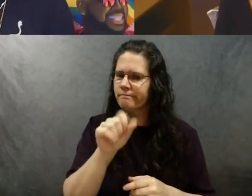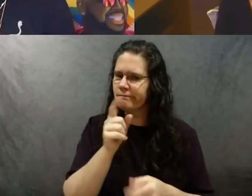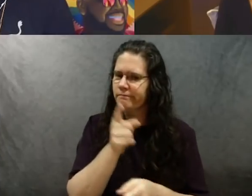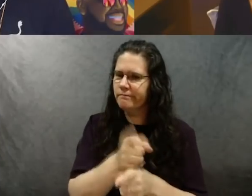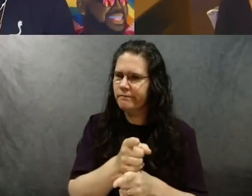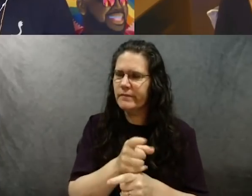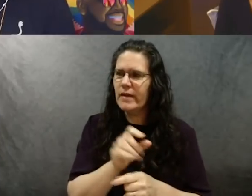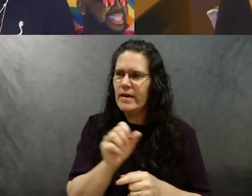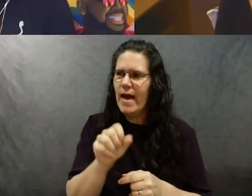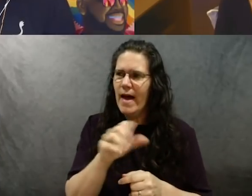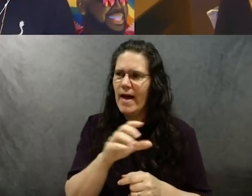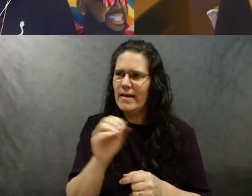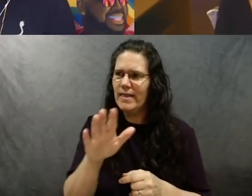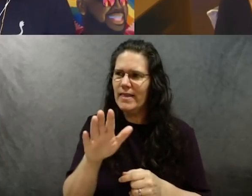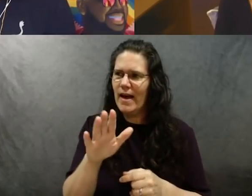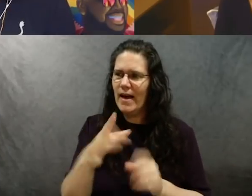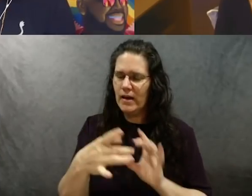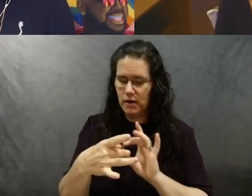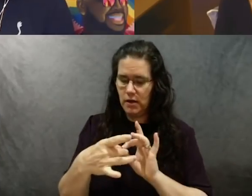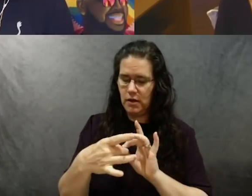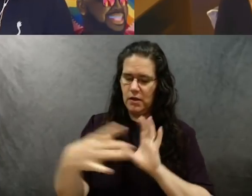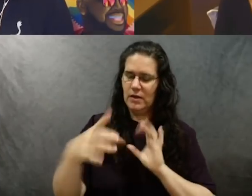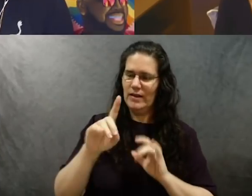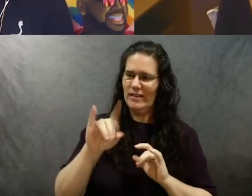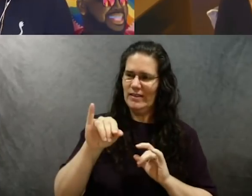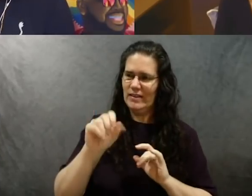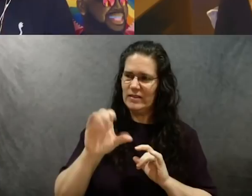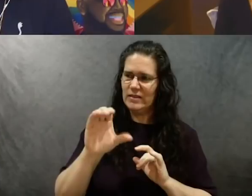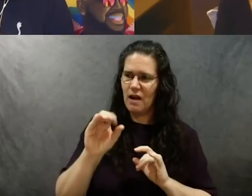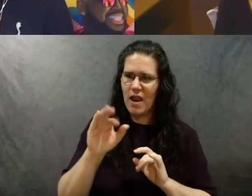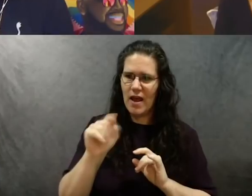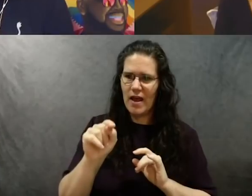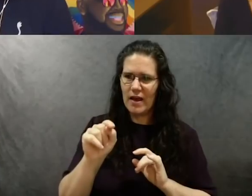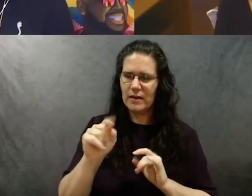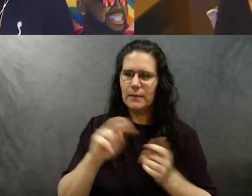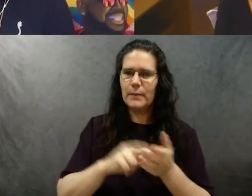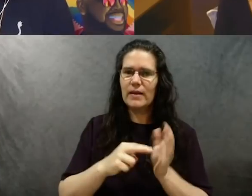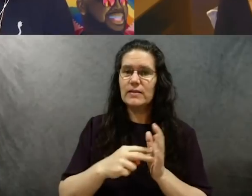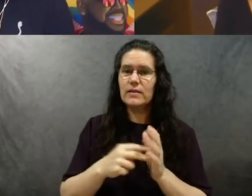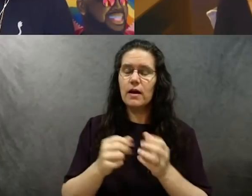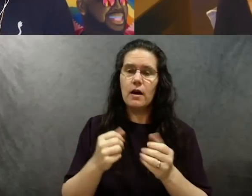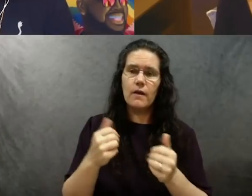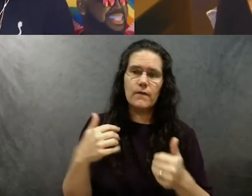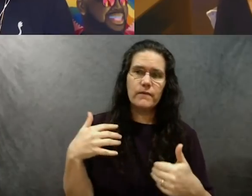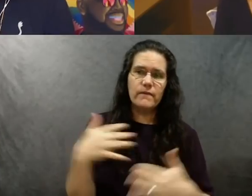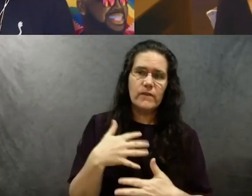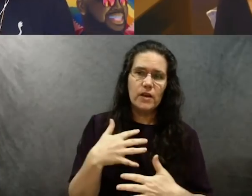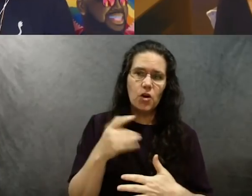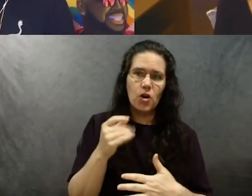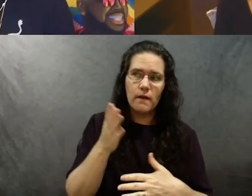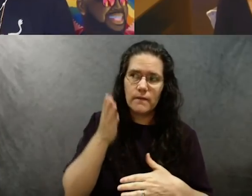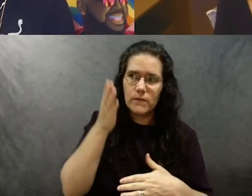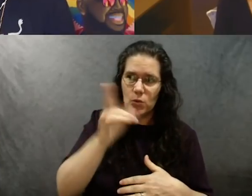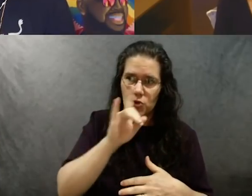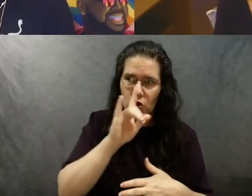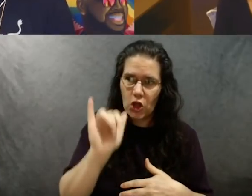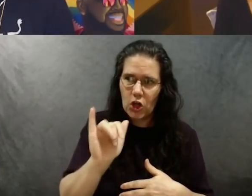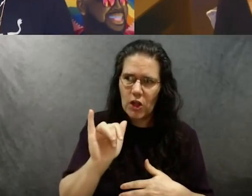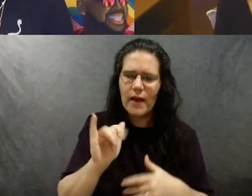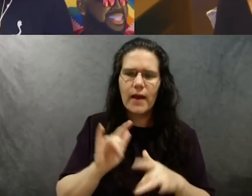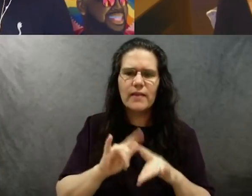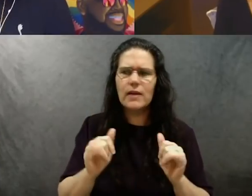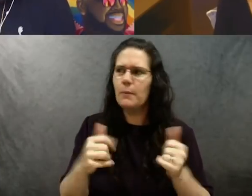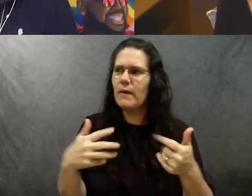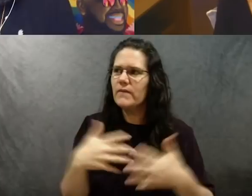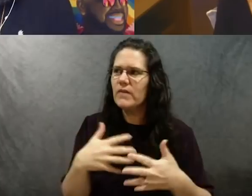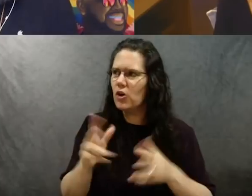about, not only am I afraid of a future, I'm also afraid of people, you know, because I don't know